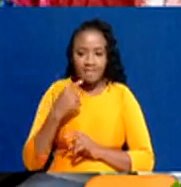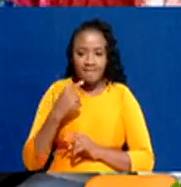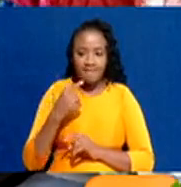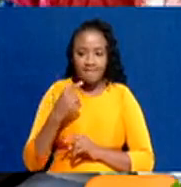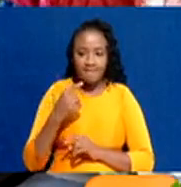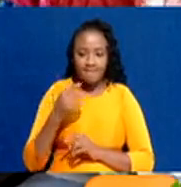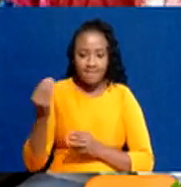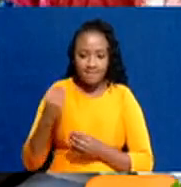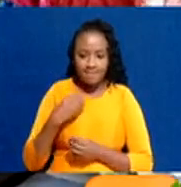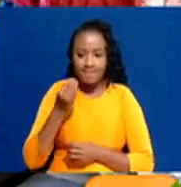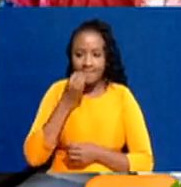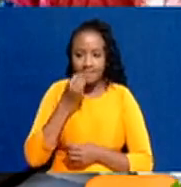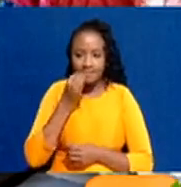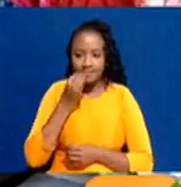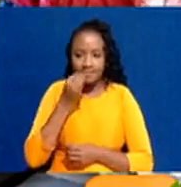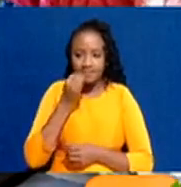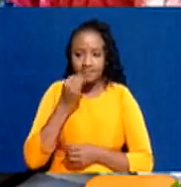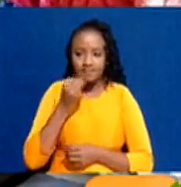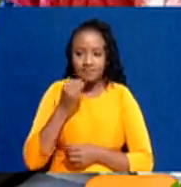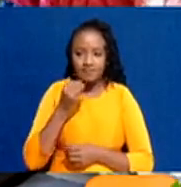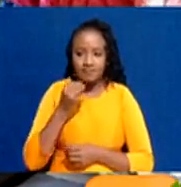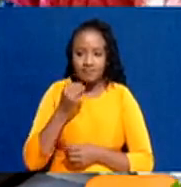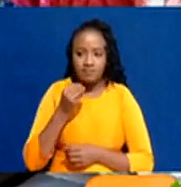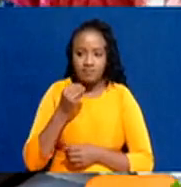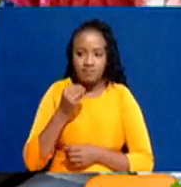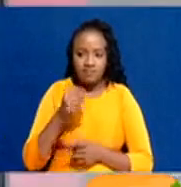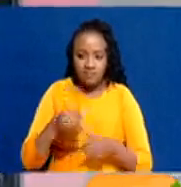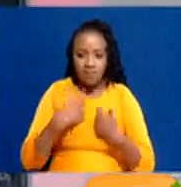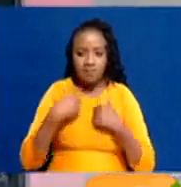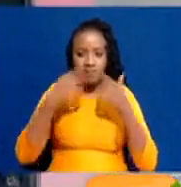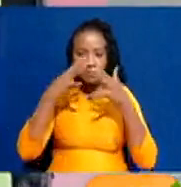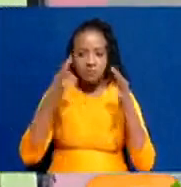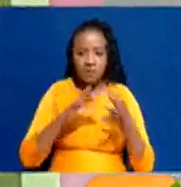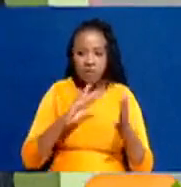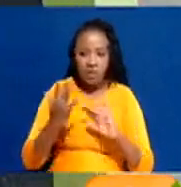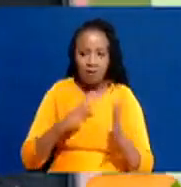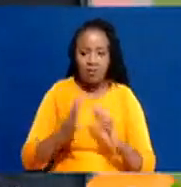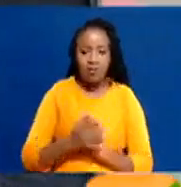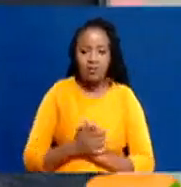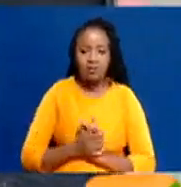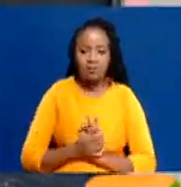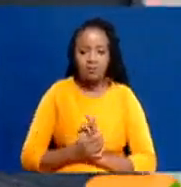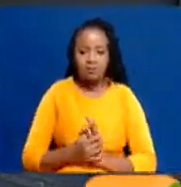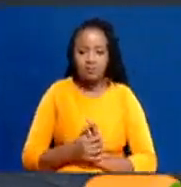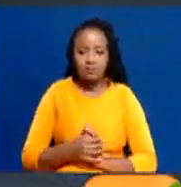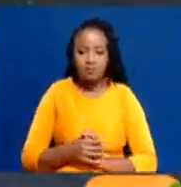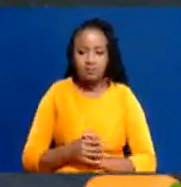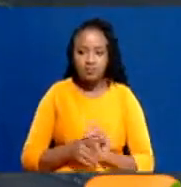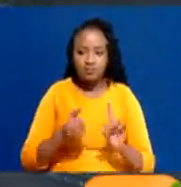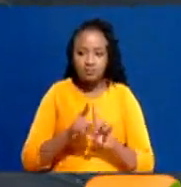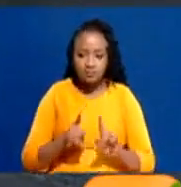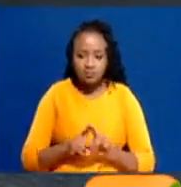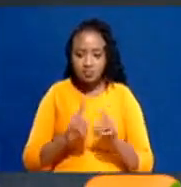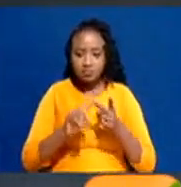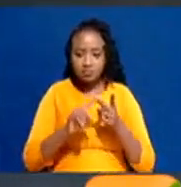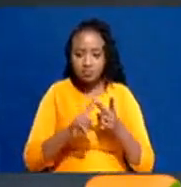nani chakula wewe waende mimi mwenyewe ndo naamua sasa. In Kakuma town, away from the refugee